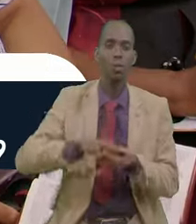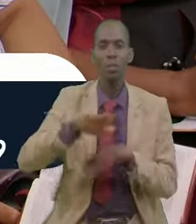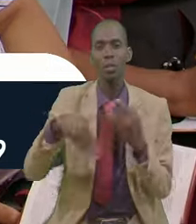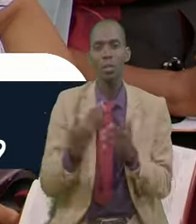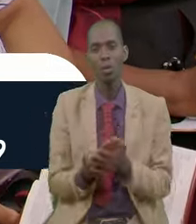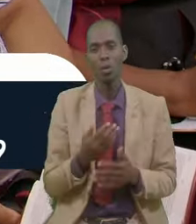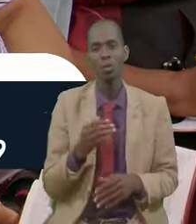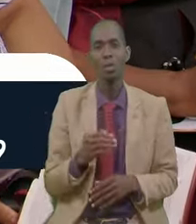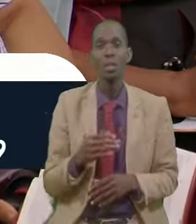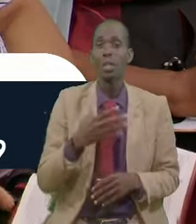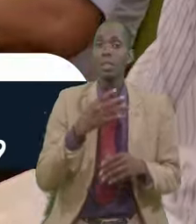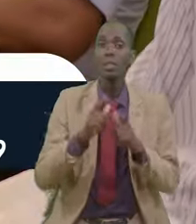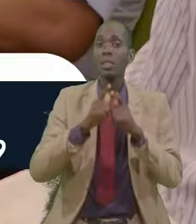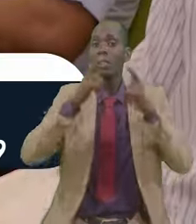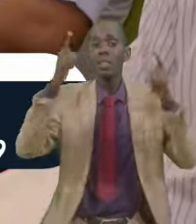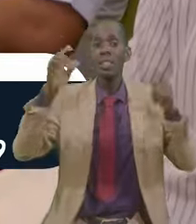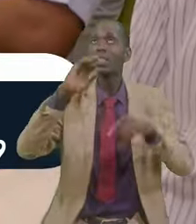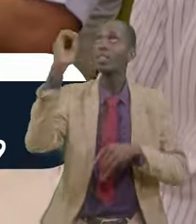And tell me the rest over there.